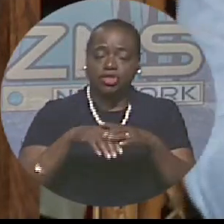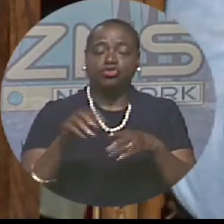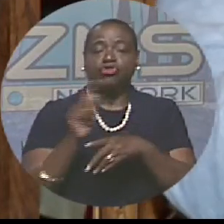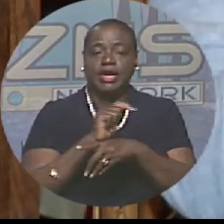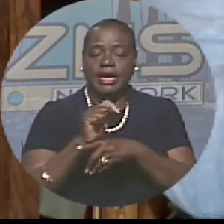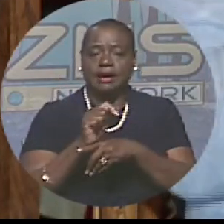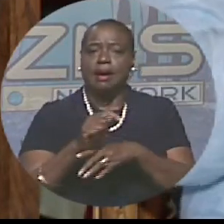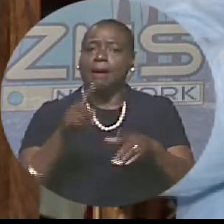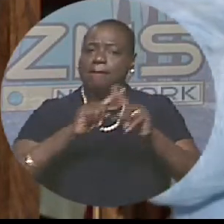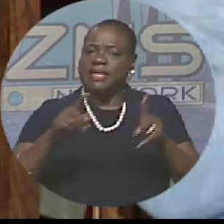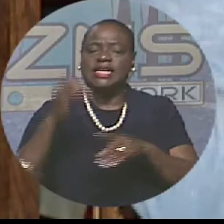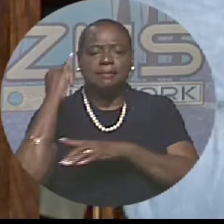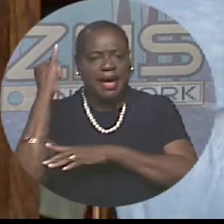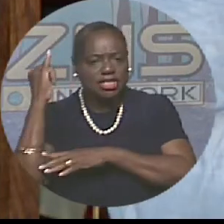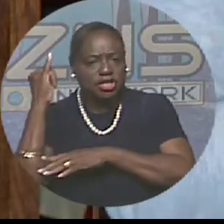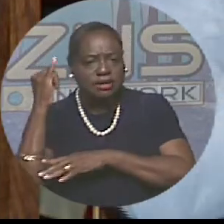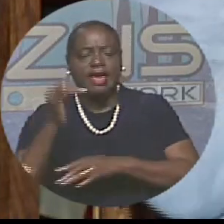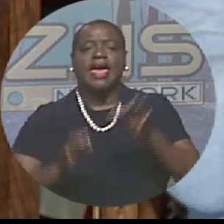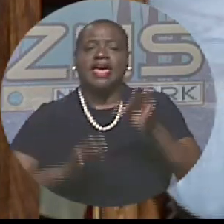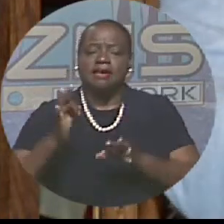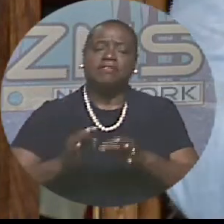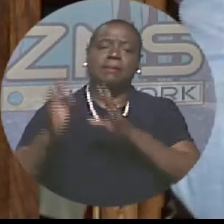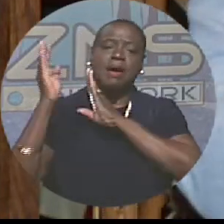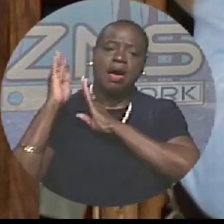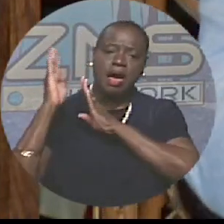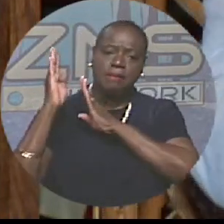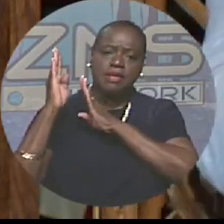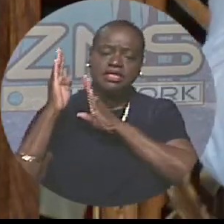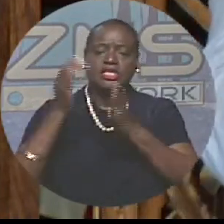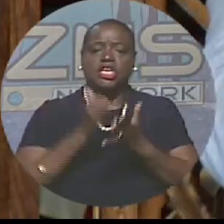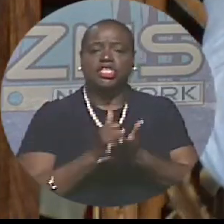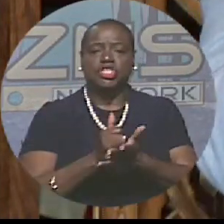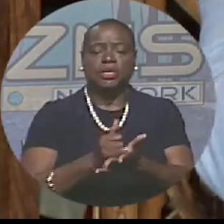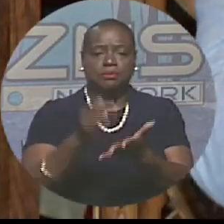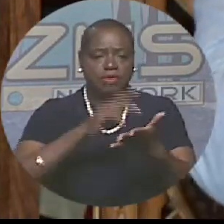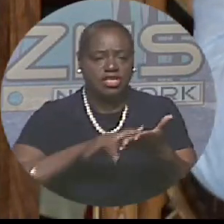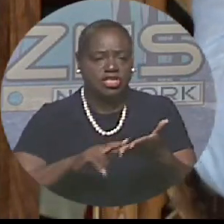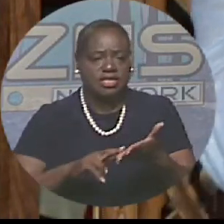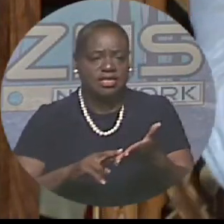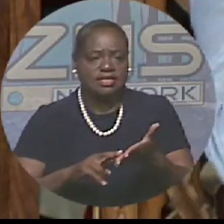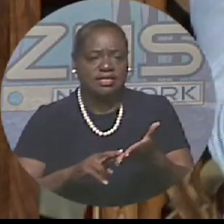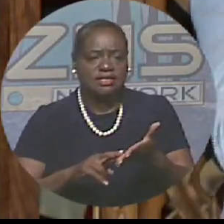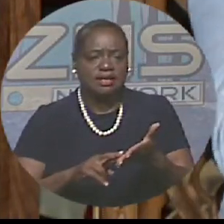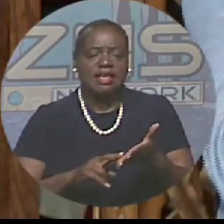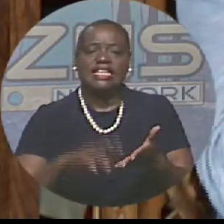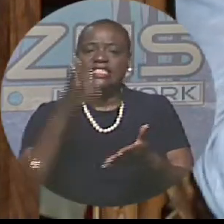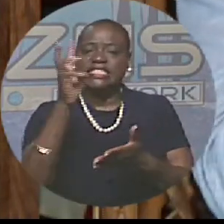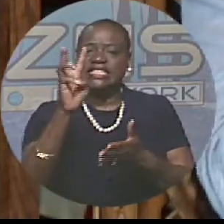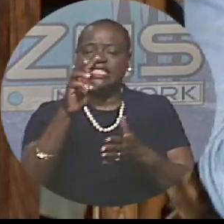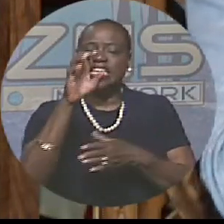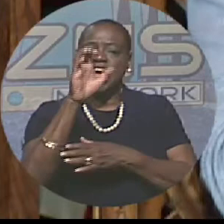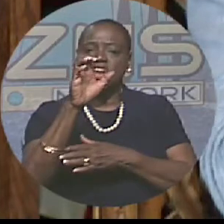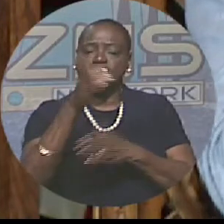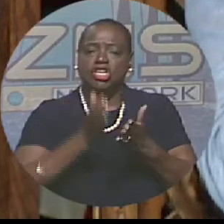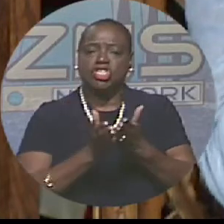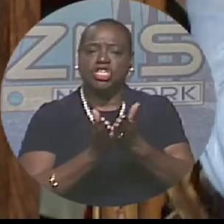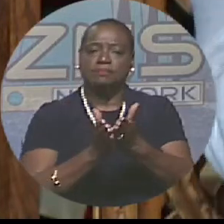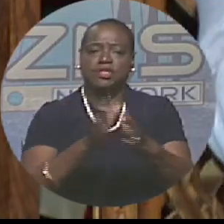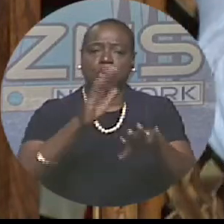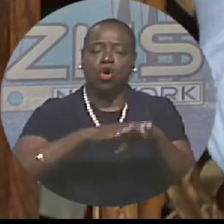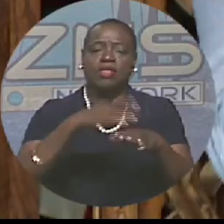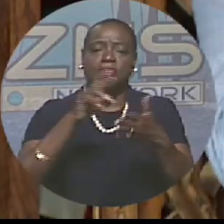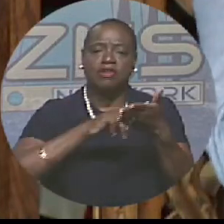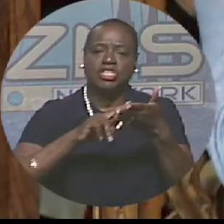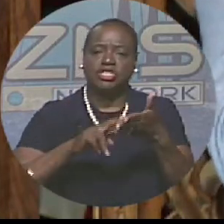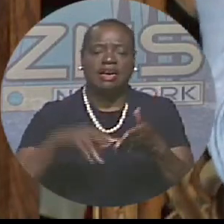But imagine that the Bahamas Ship Register, as I understand it, has about 1,600 ships on its register.